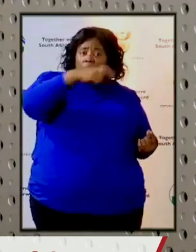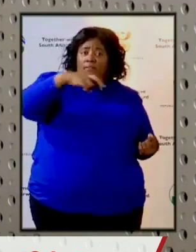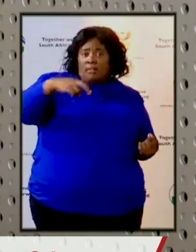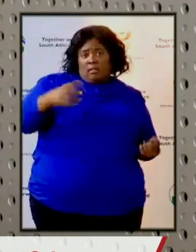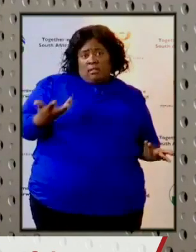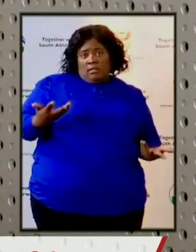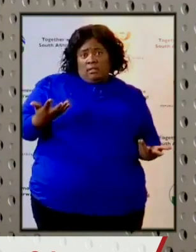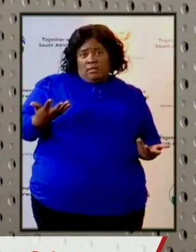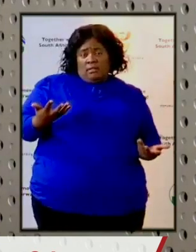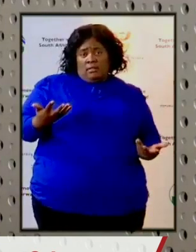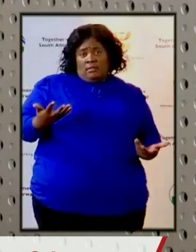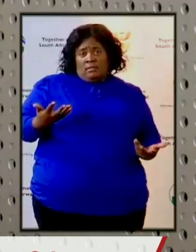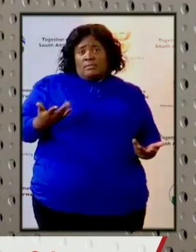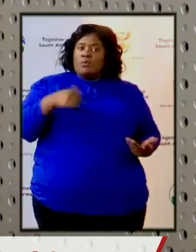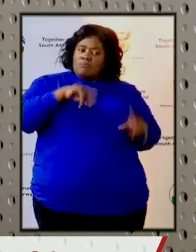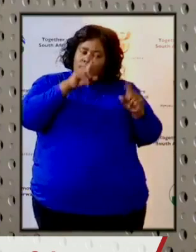those precautions.